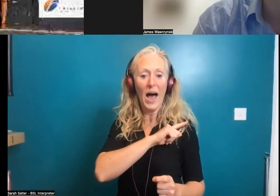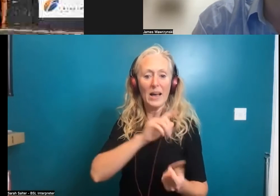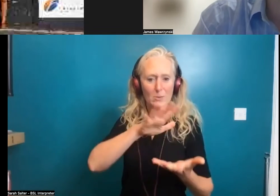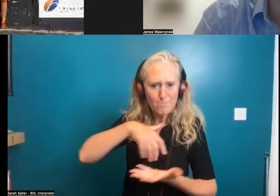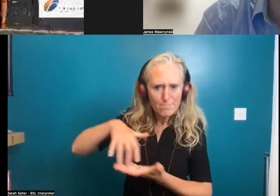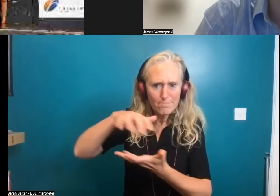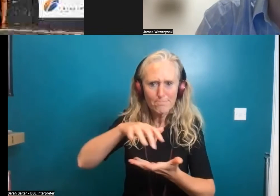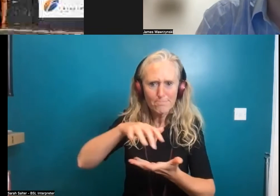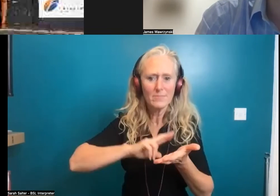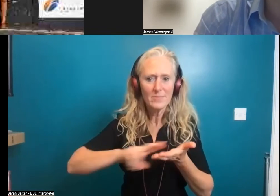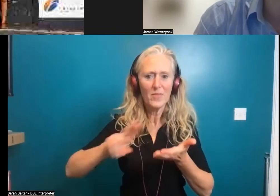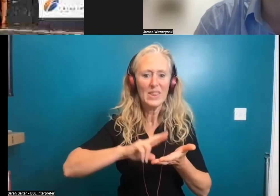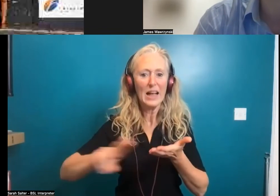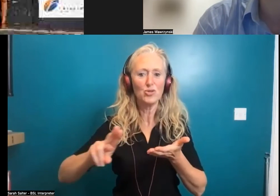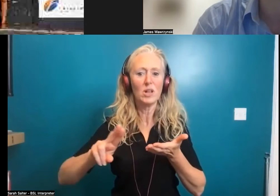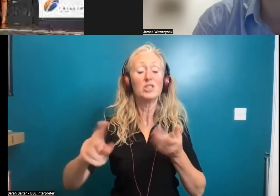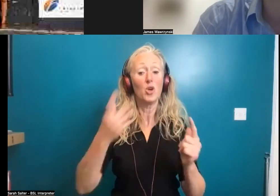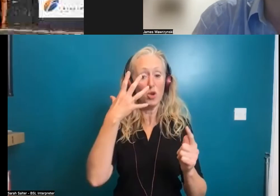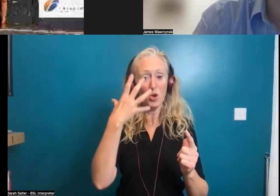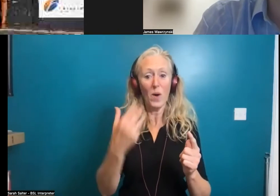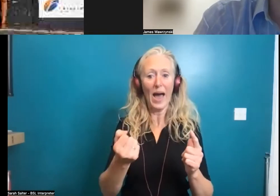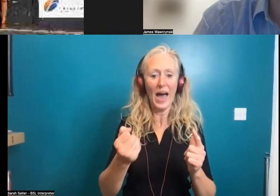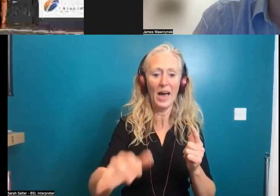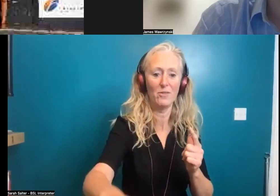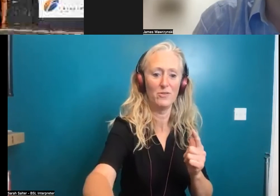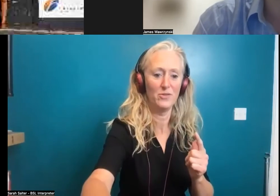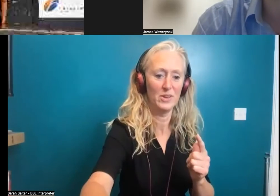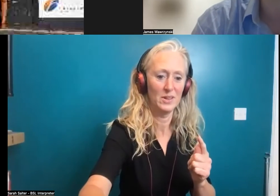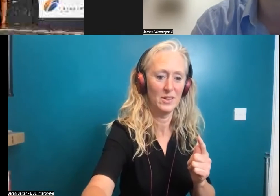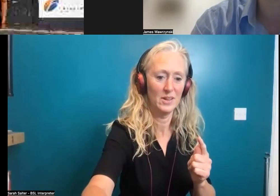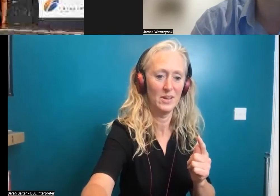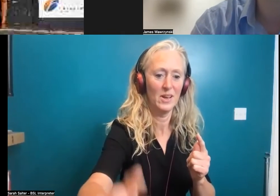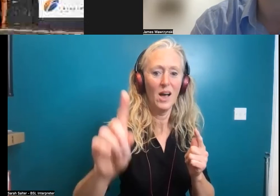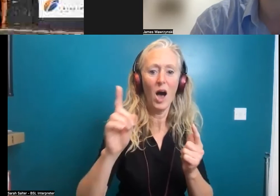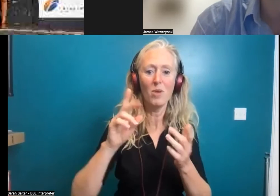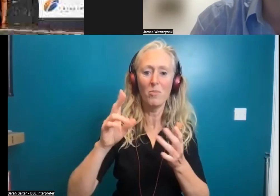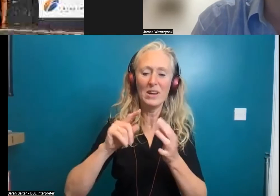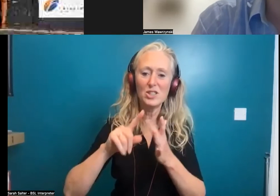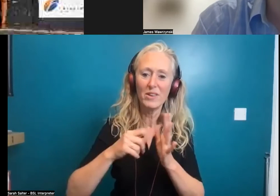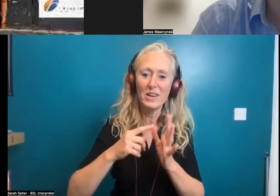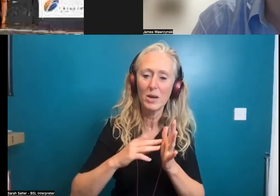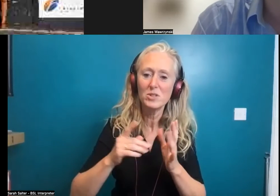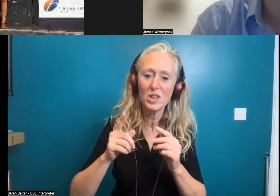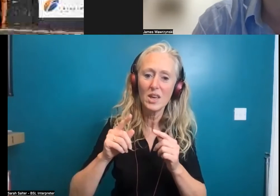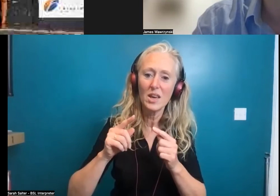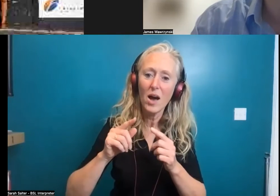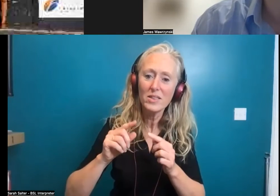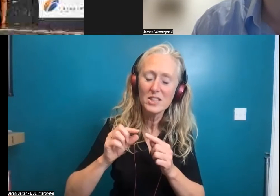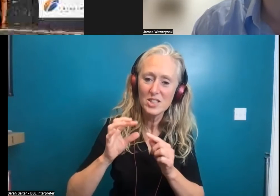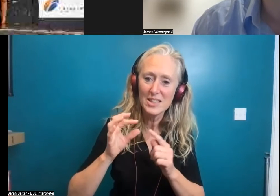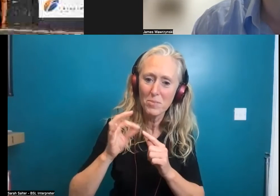Rush2A natural history study feeding into Celeste and Sirius, which are USH2A gene therapy. I'm really sorry, James.